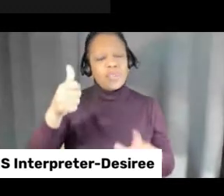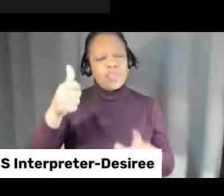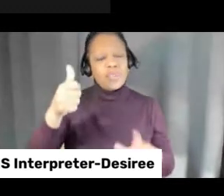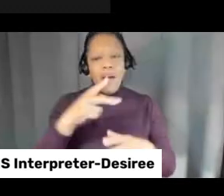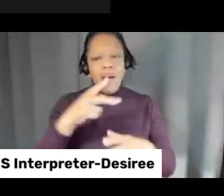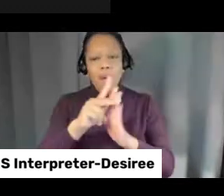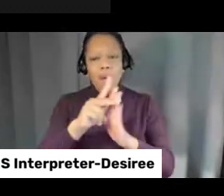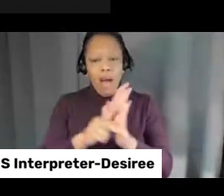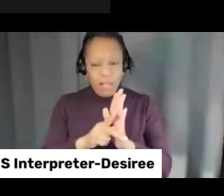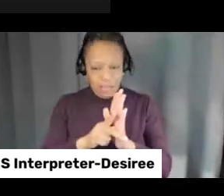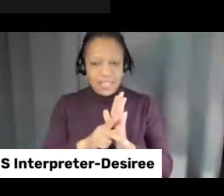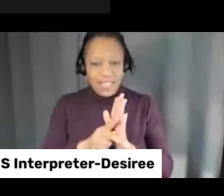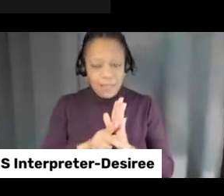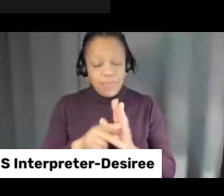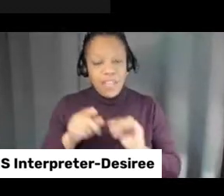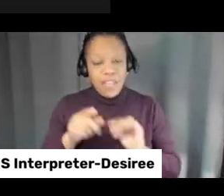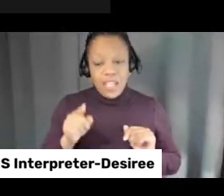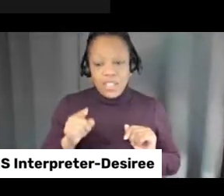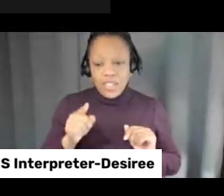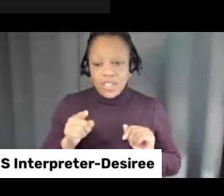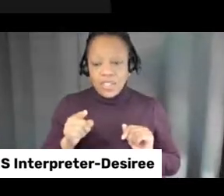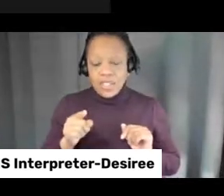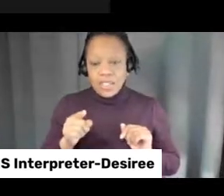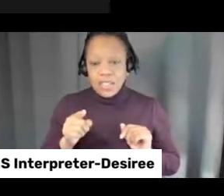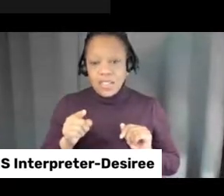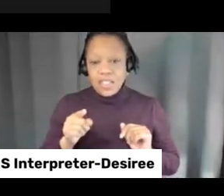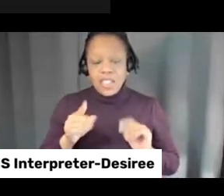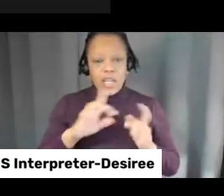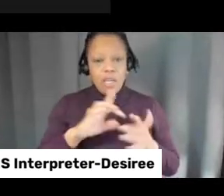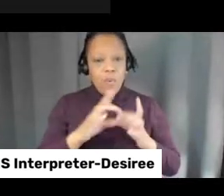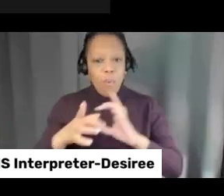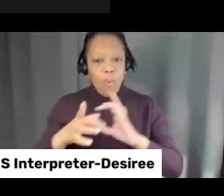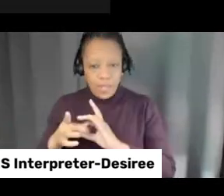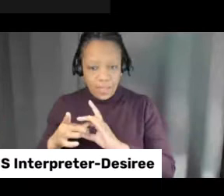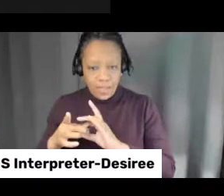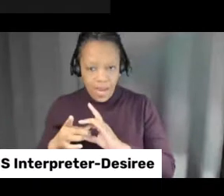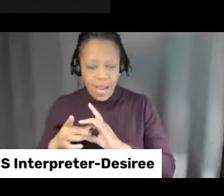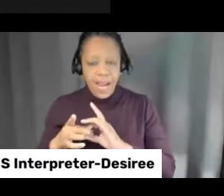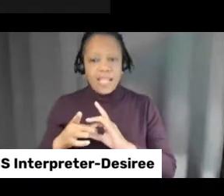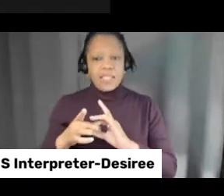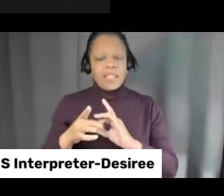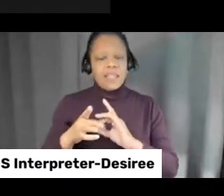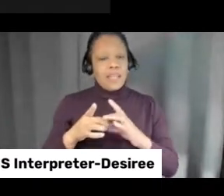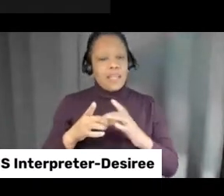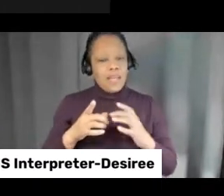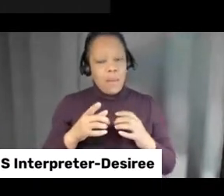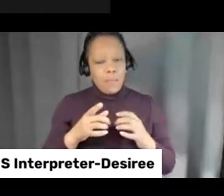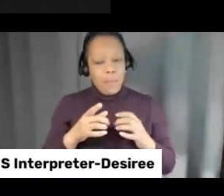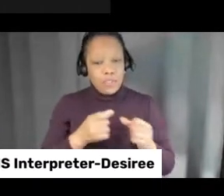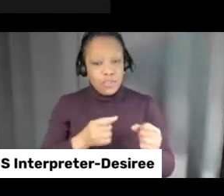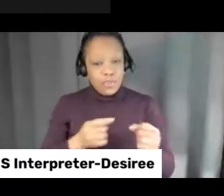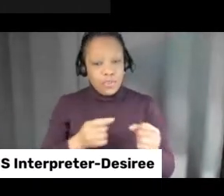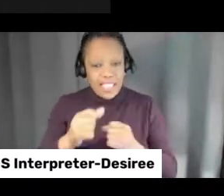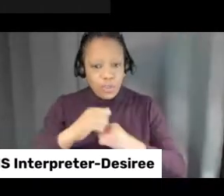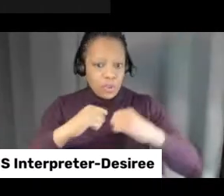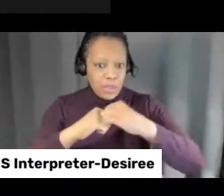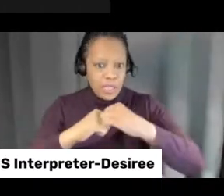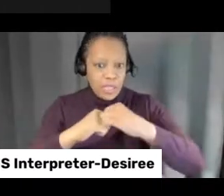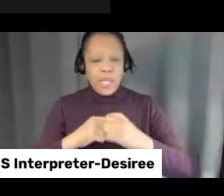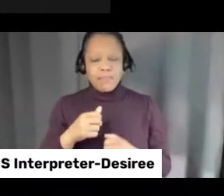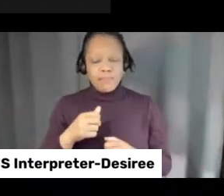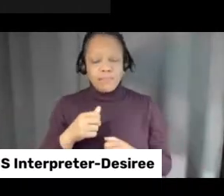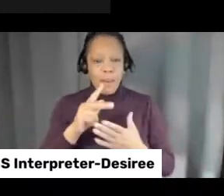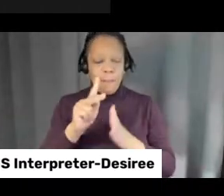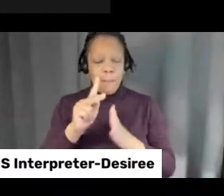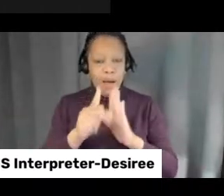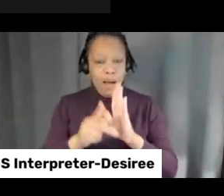she coordinates coordinates the implementation of Cook County's strategic policy goals. Mara now